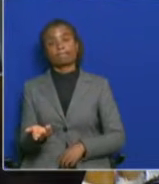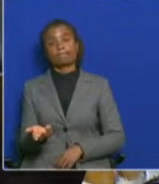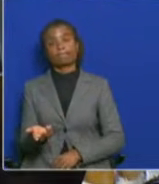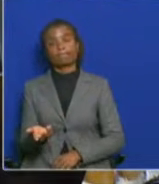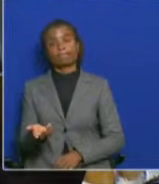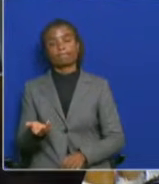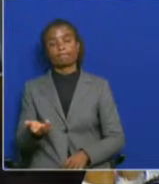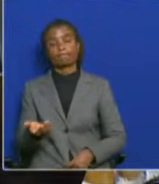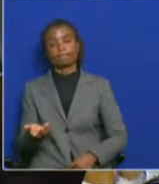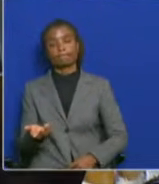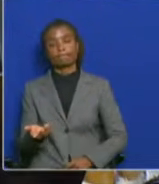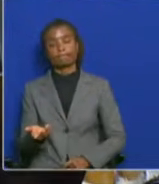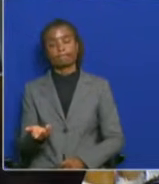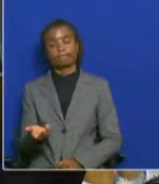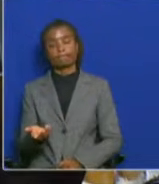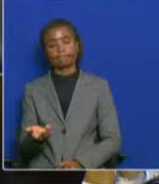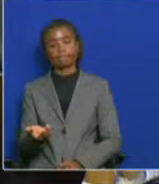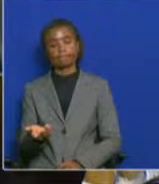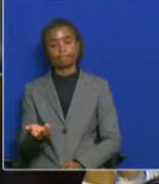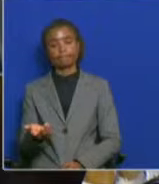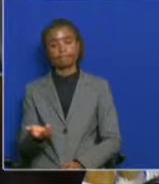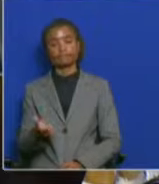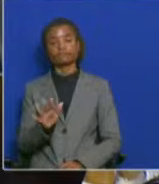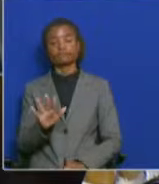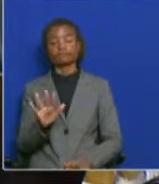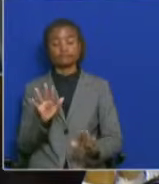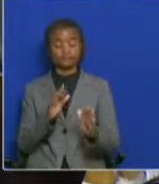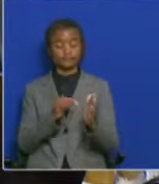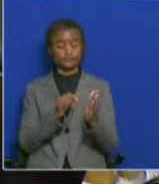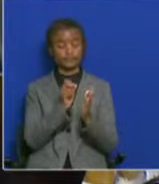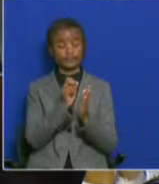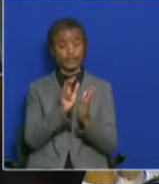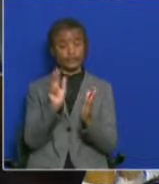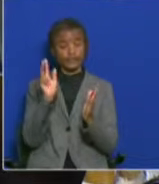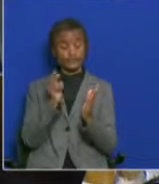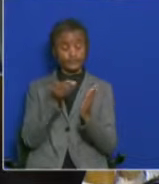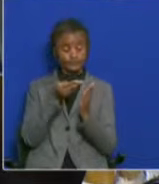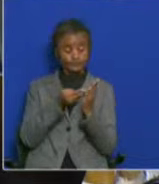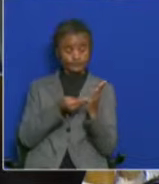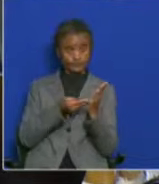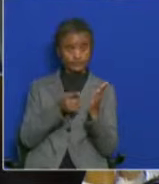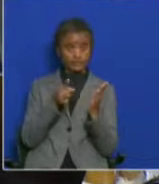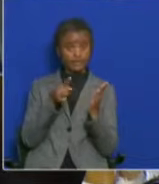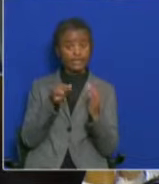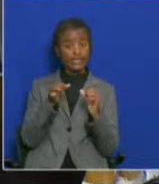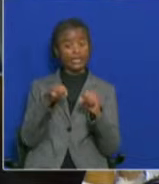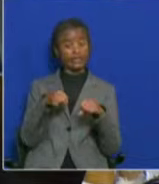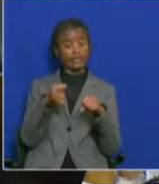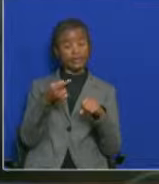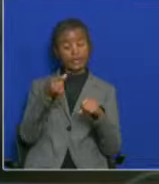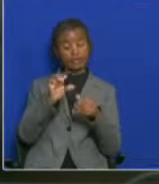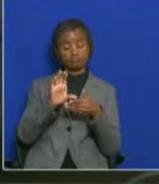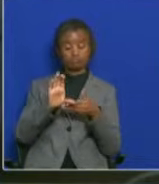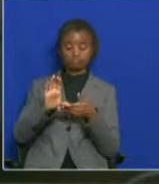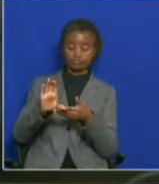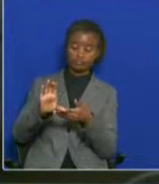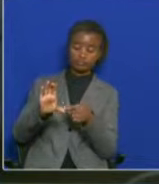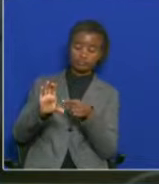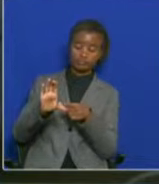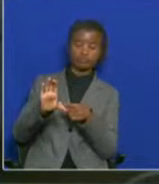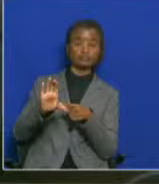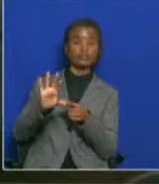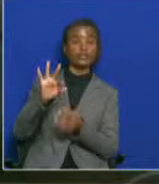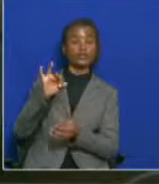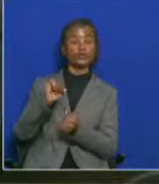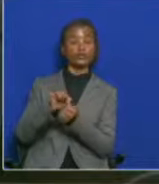let me go to the affidavit. The settlement agreement, as I said, was concluded on a different basis, on unlawful conduct,